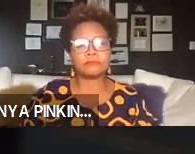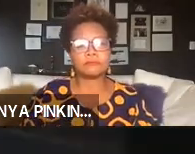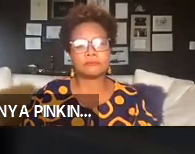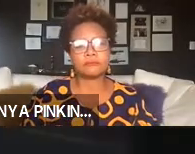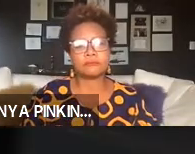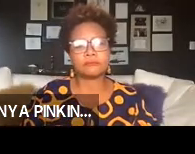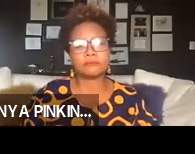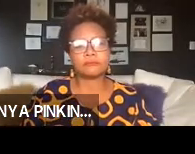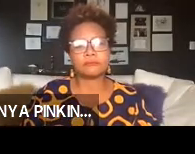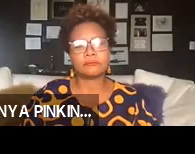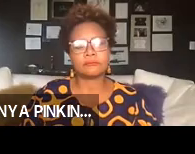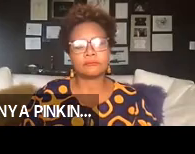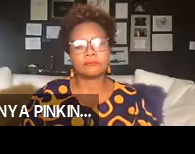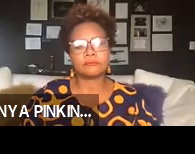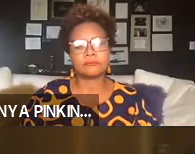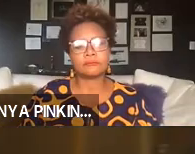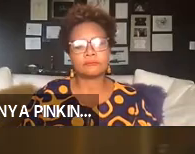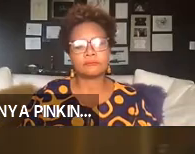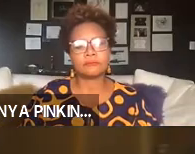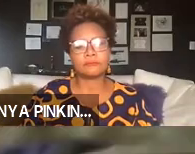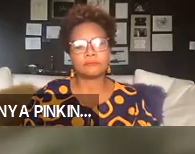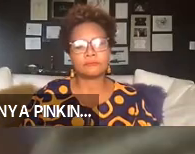tomorrow.